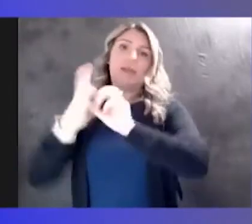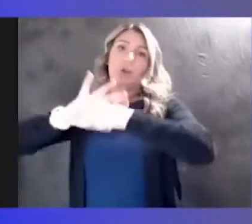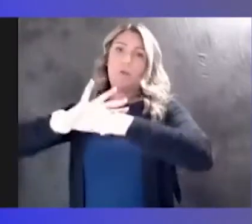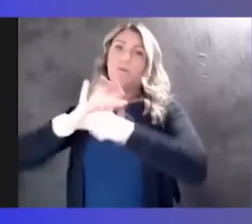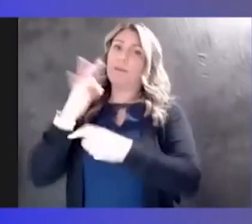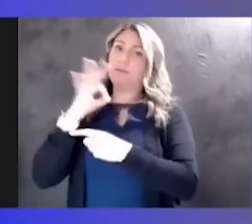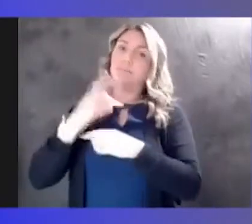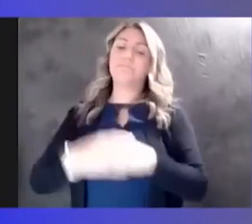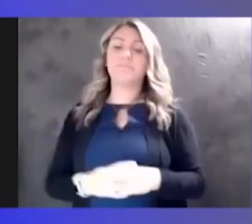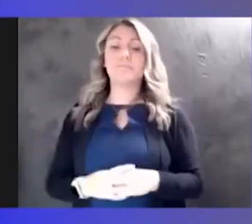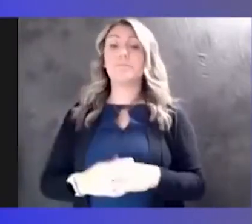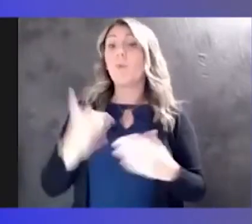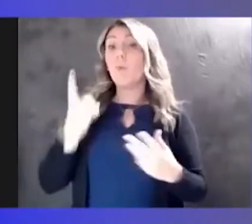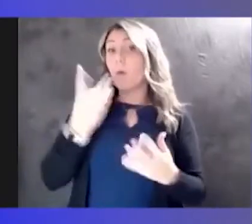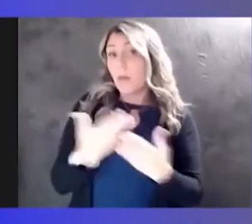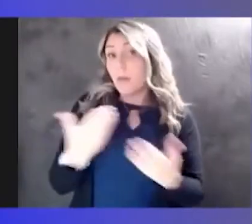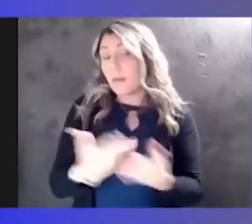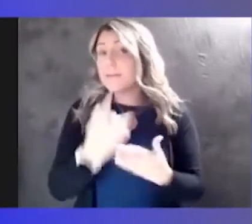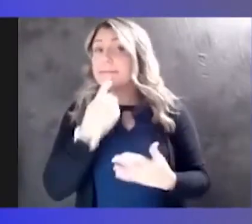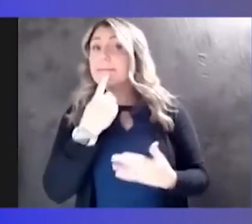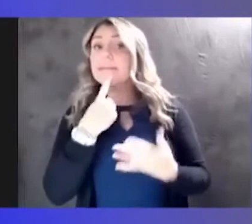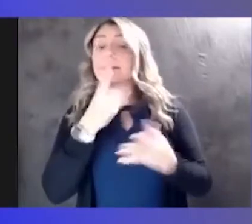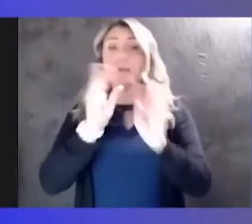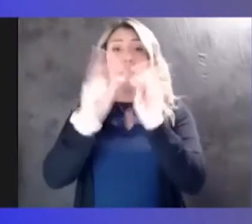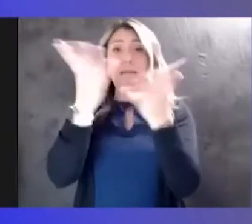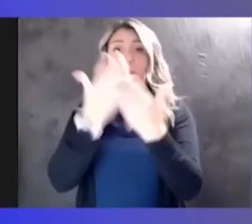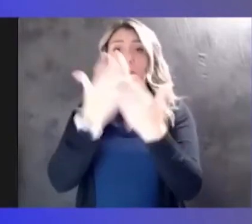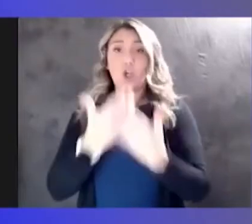say is that there is clear evidence, though, that